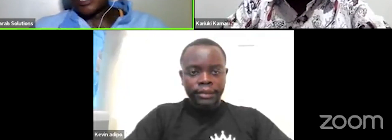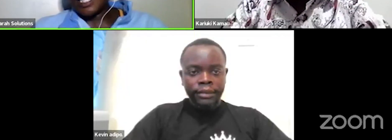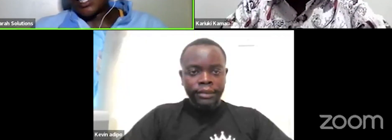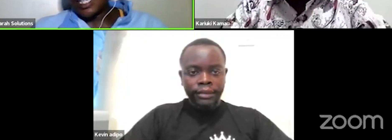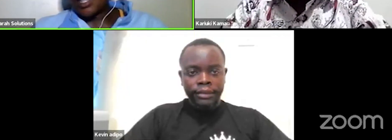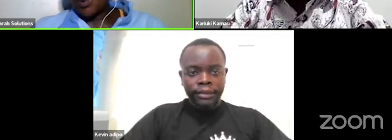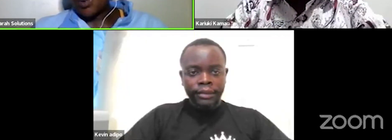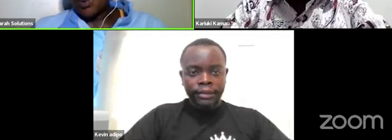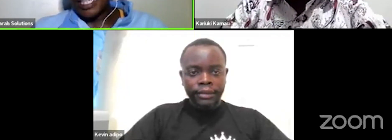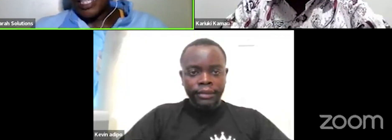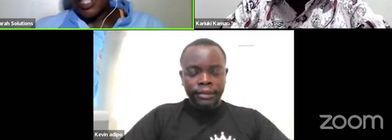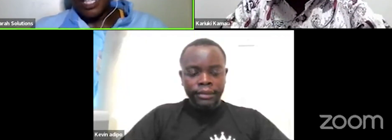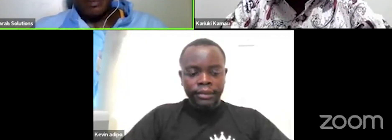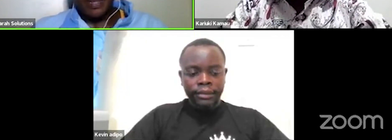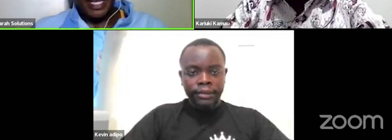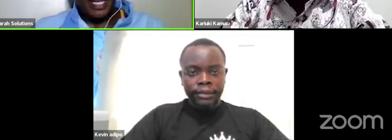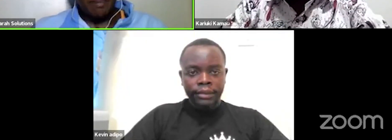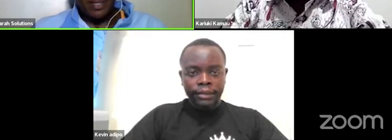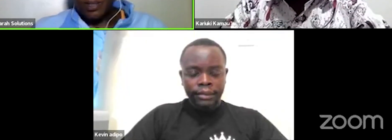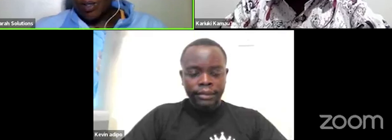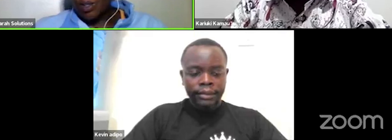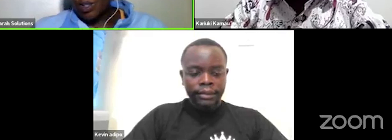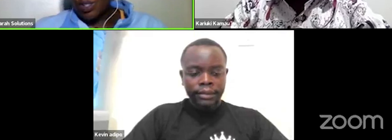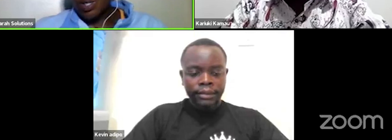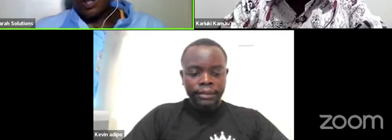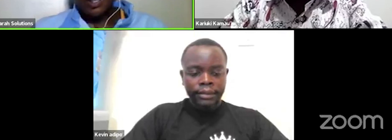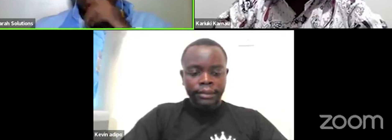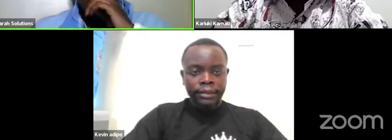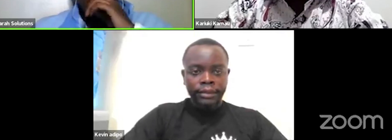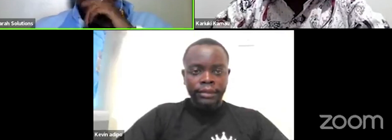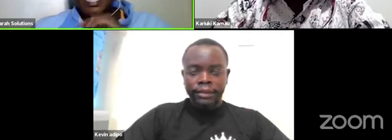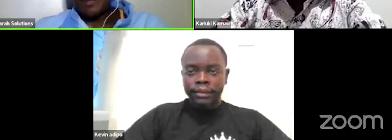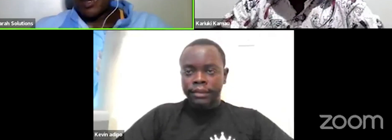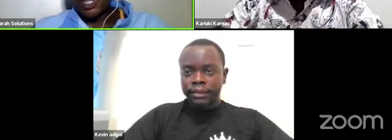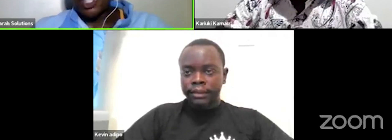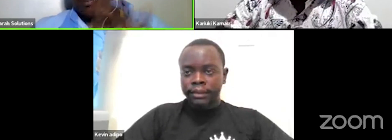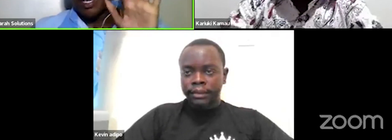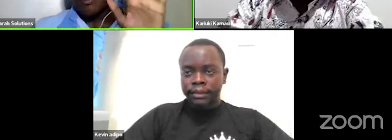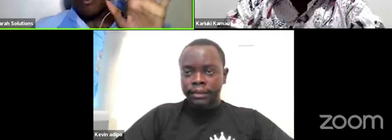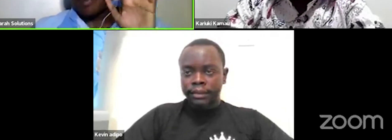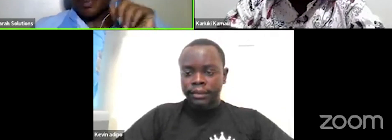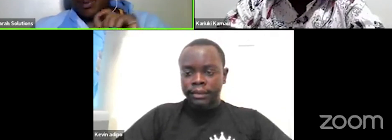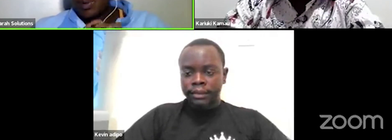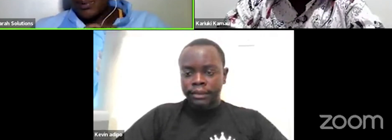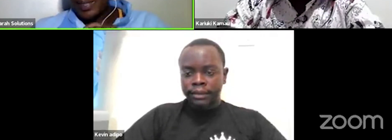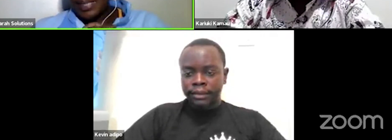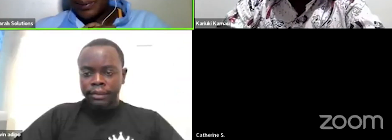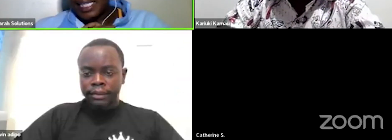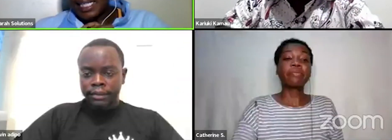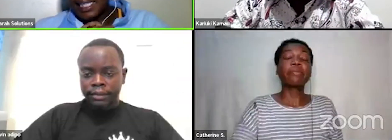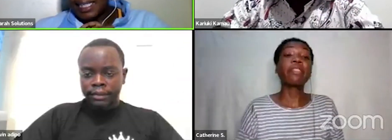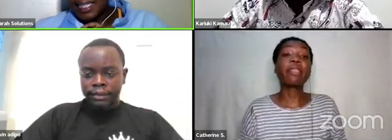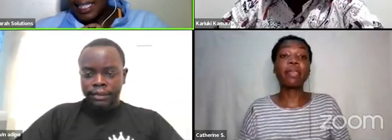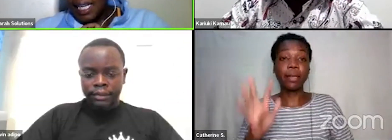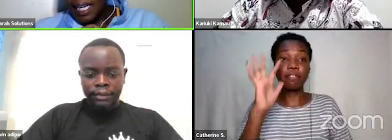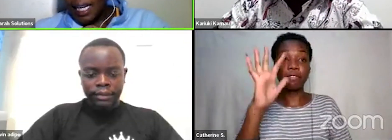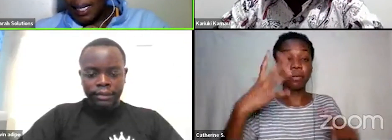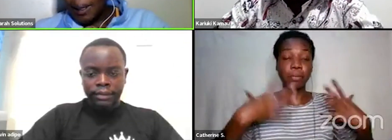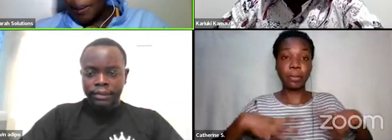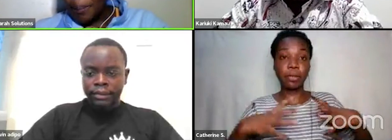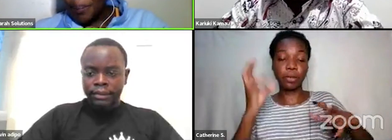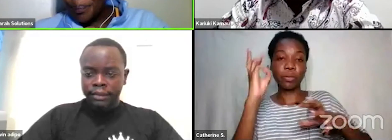And then you stand a chance to get trained by Pathway Solutions on entrepreneurship. 5 people will get